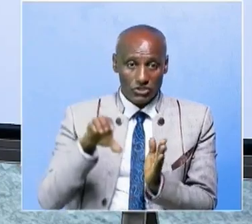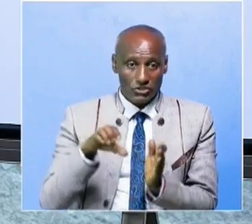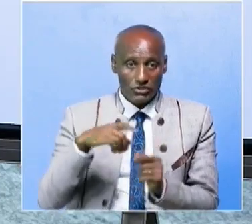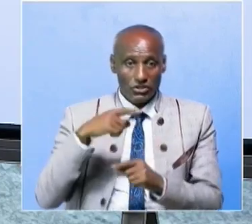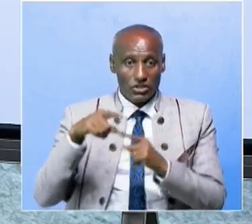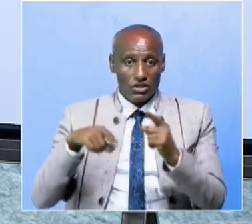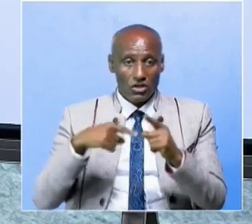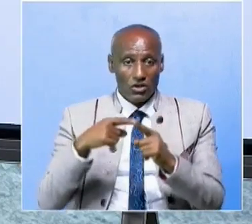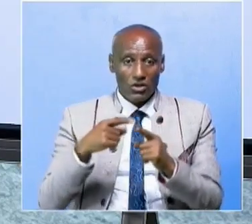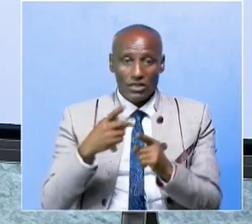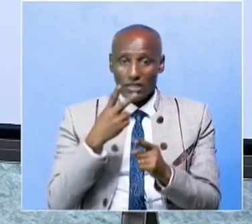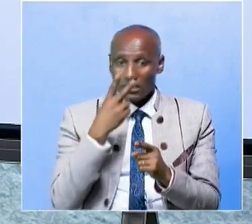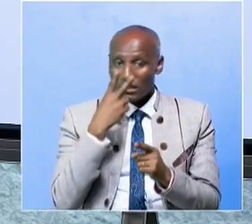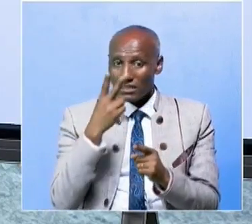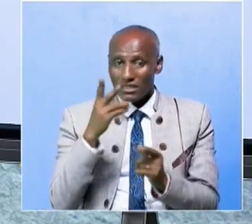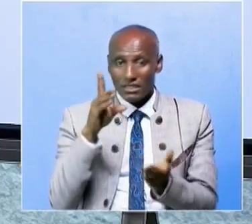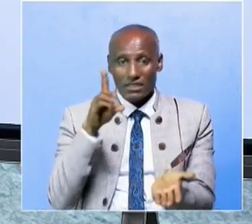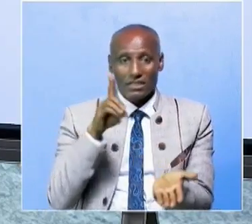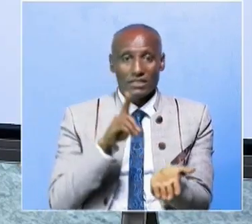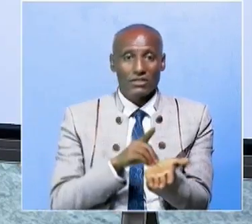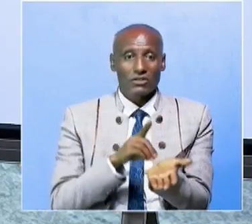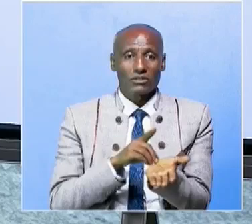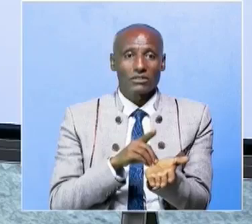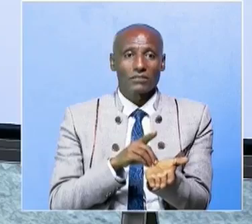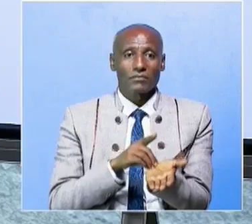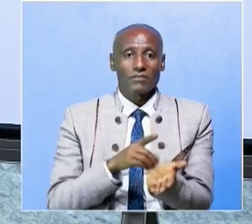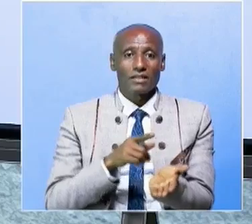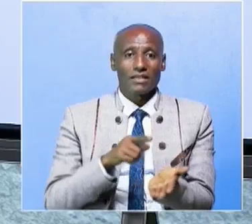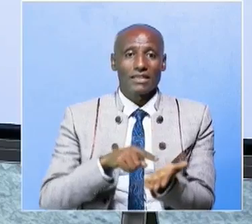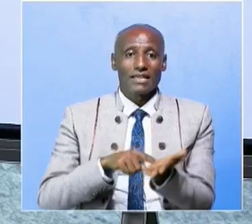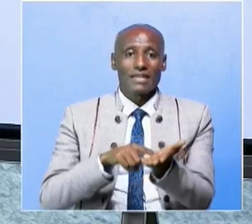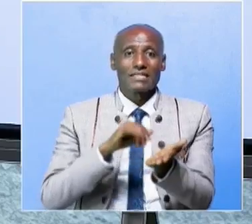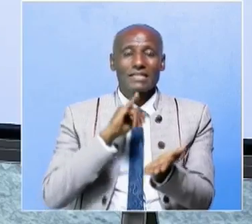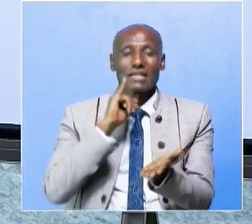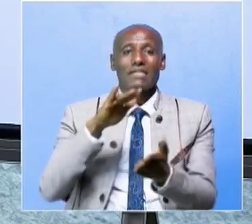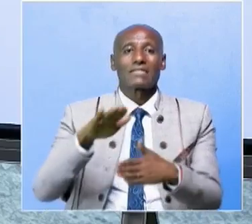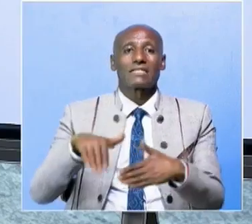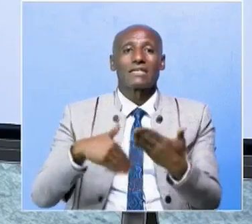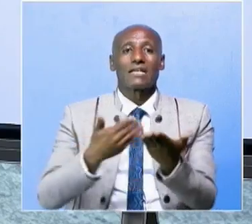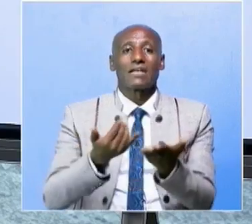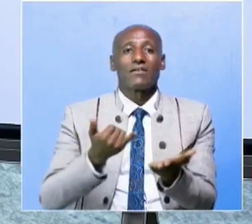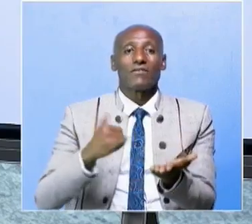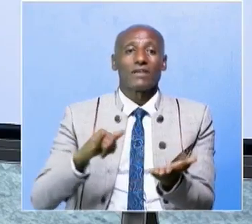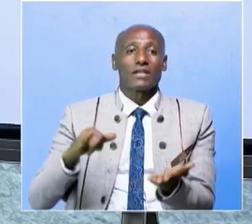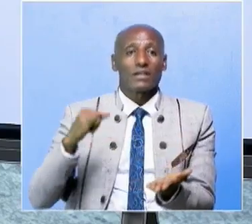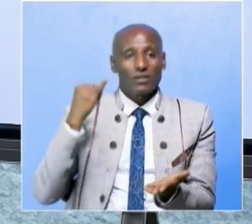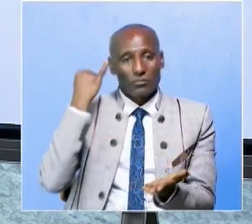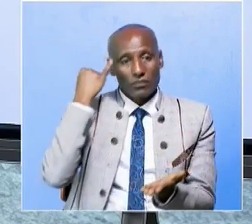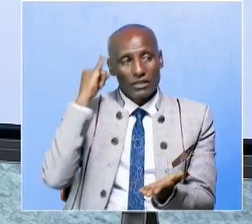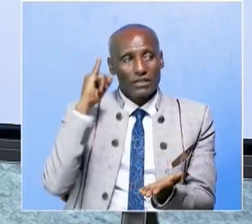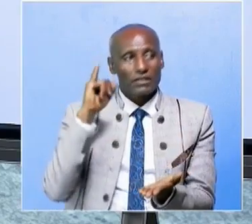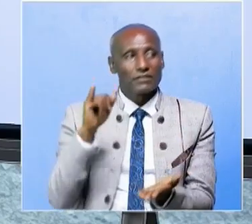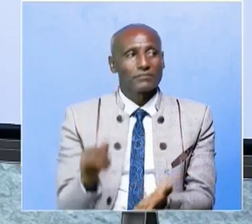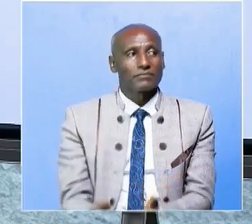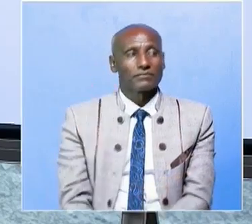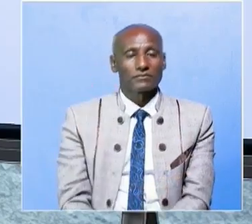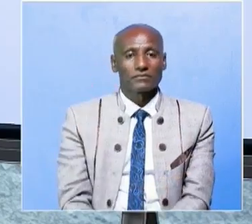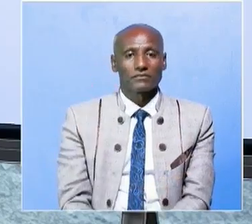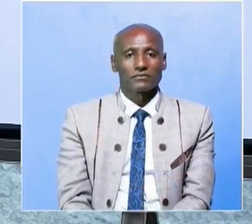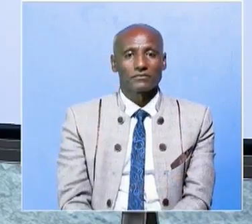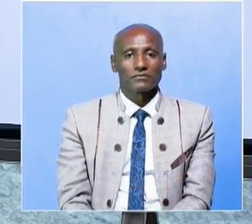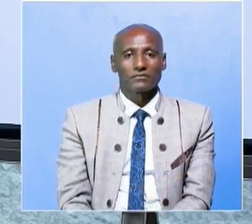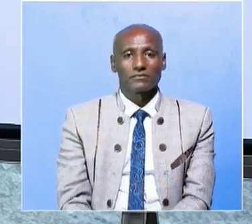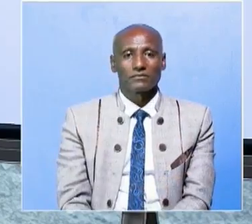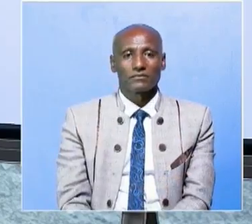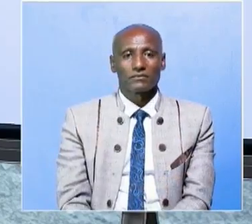doctor. So this is what? Giving opinion. Earlier, we were asking for people's